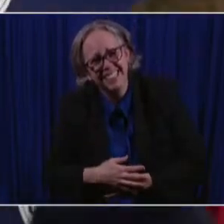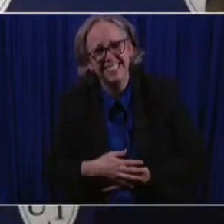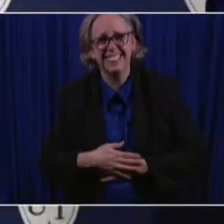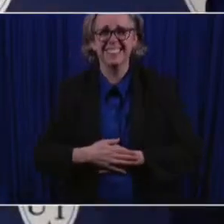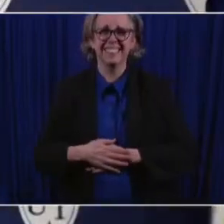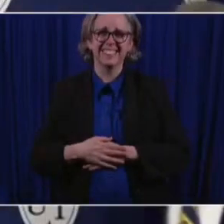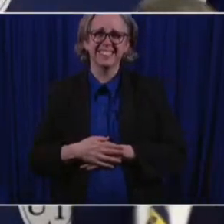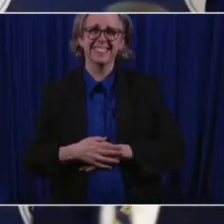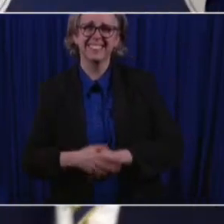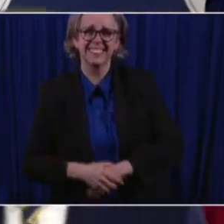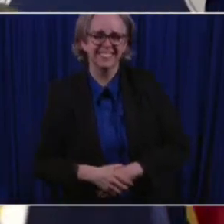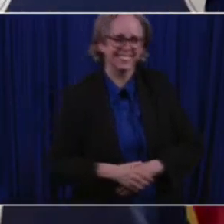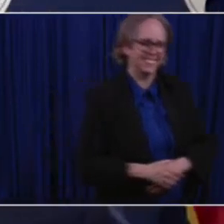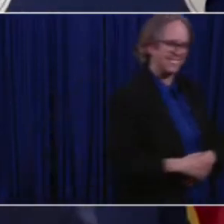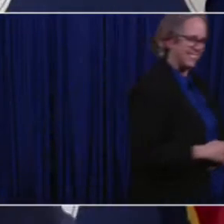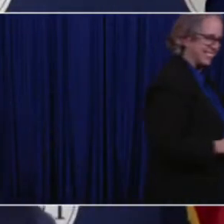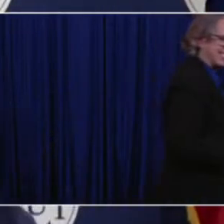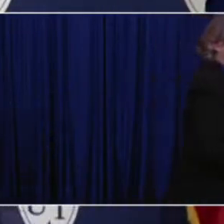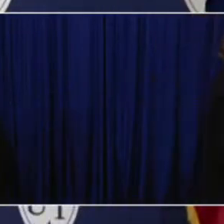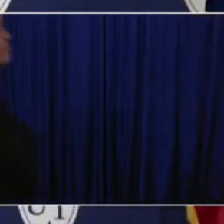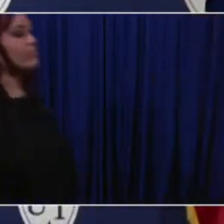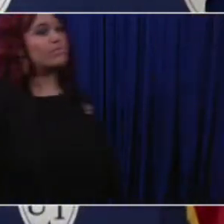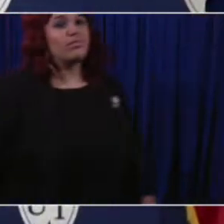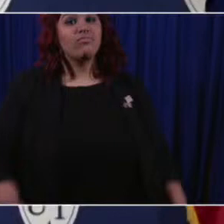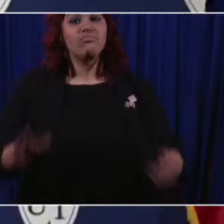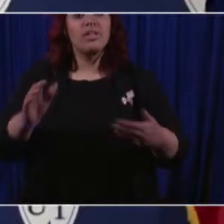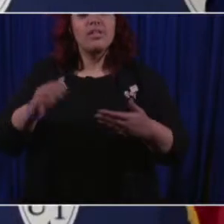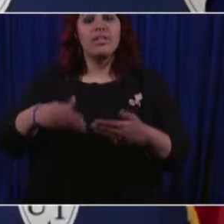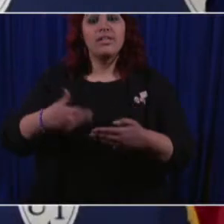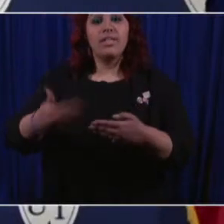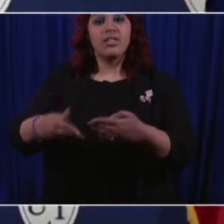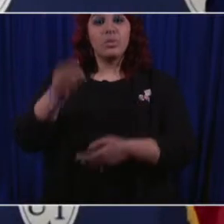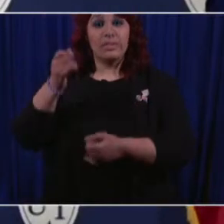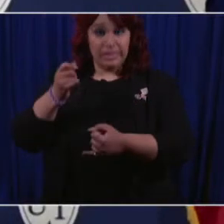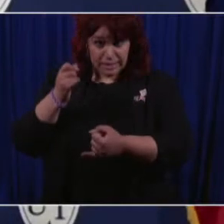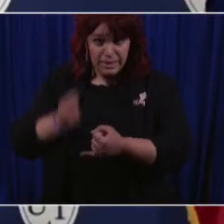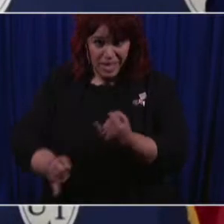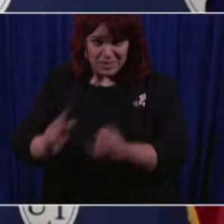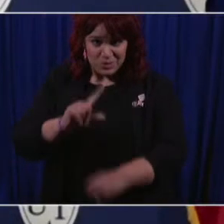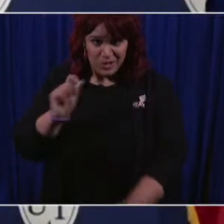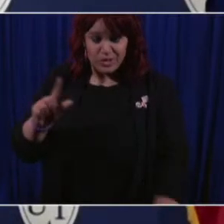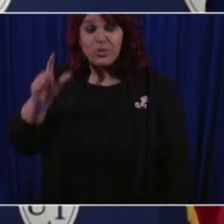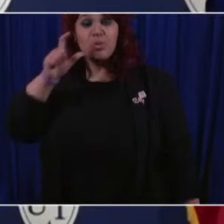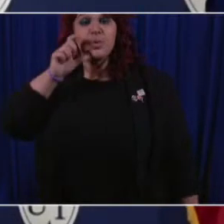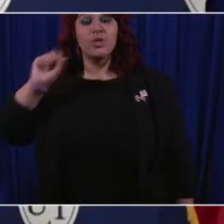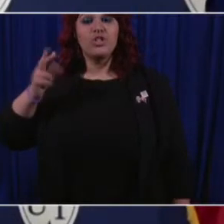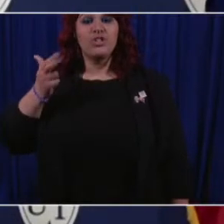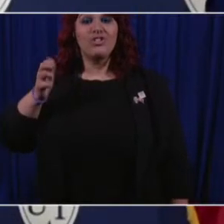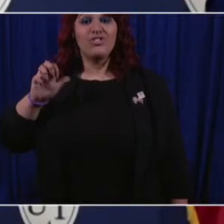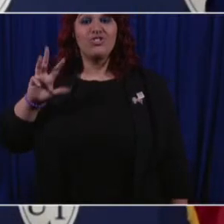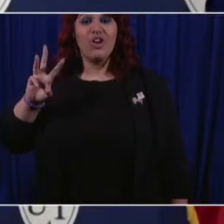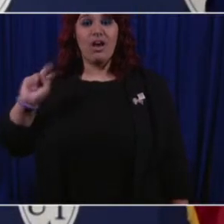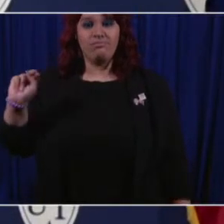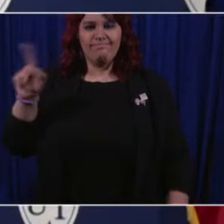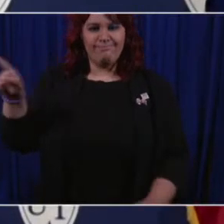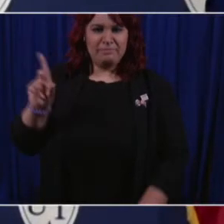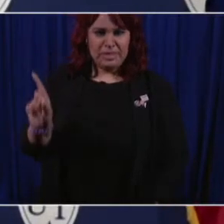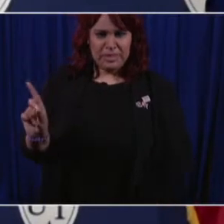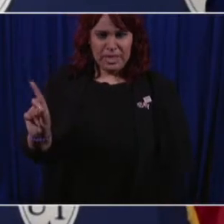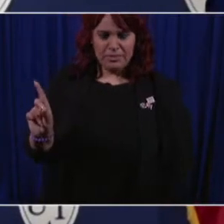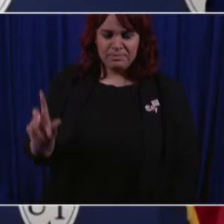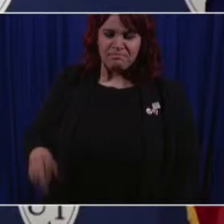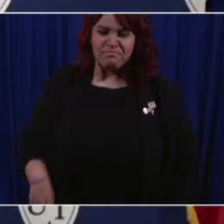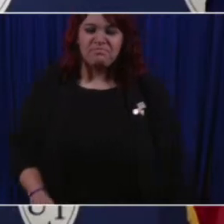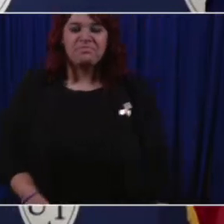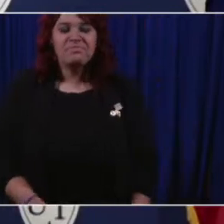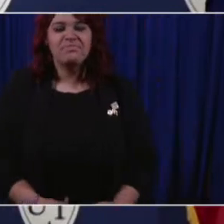Governor, next question is the last question for today, and it belongs to Sean Cudahy of WHIO in Dayton. Hi, Sean. Hi, Governor.